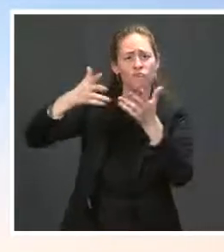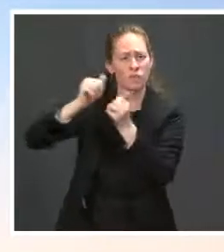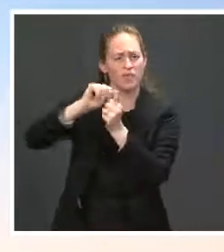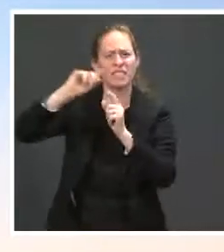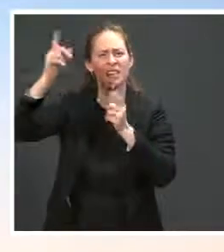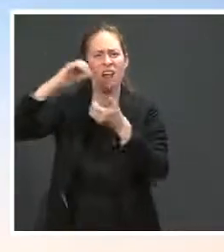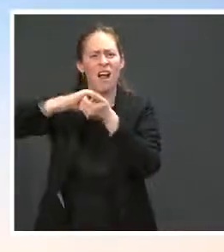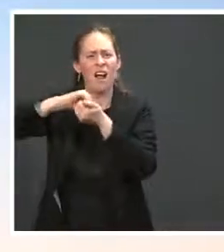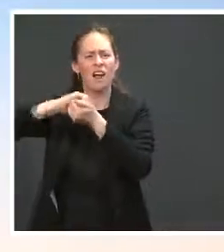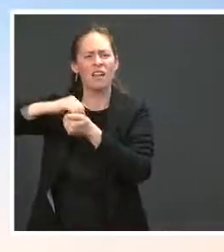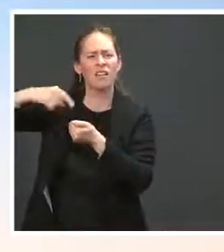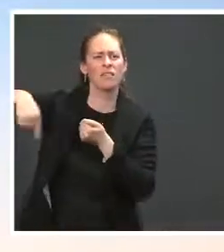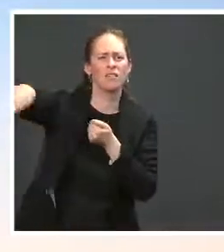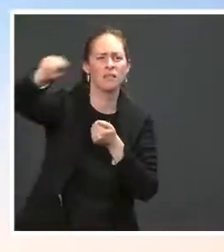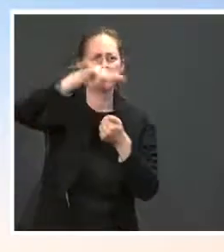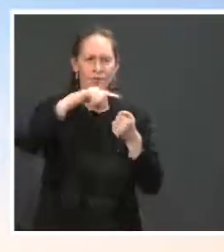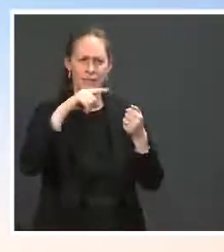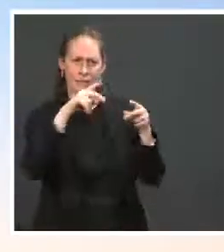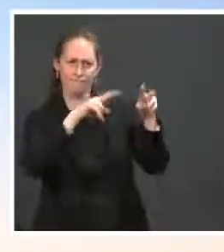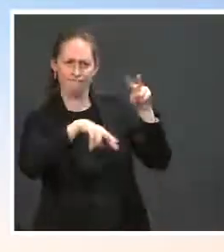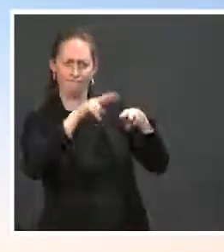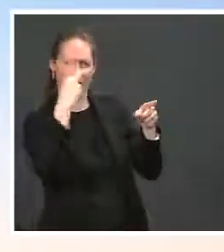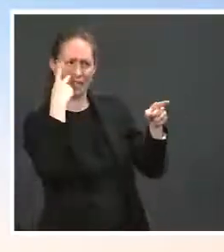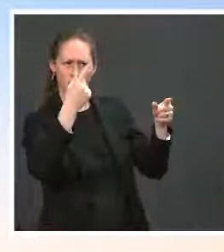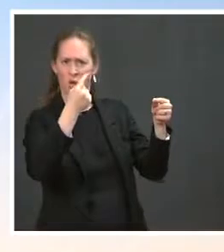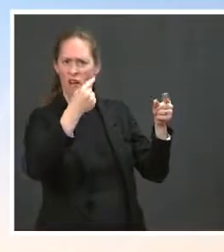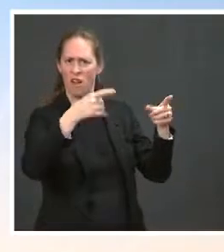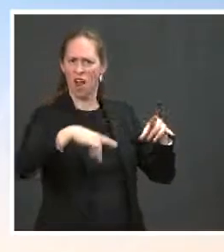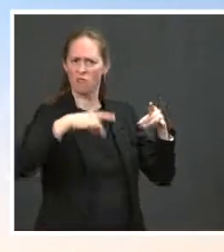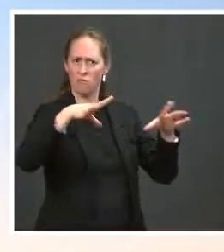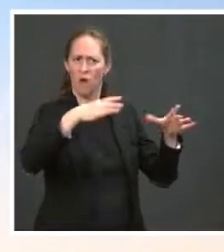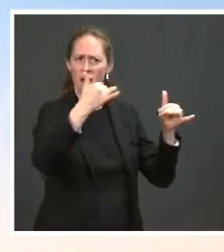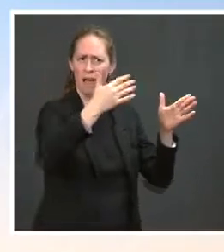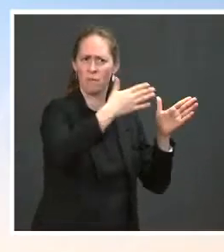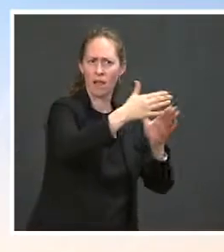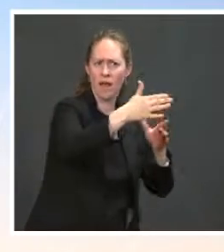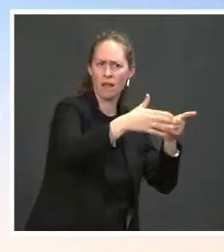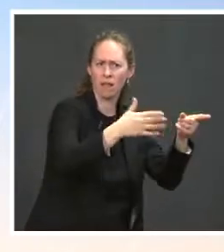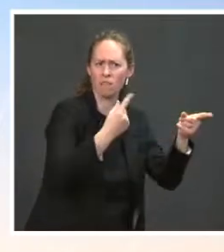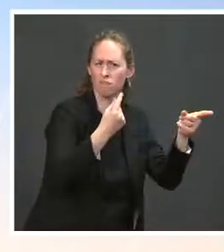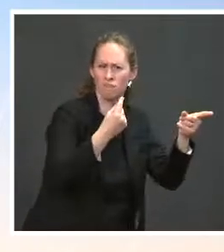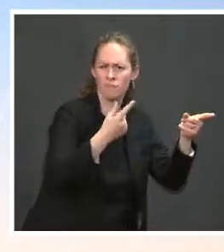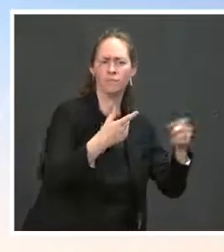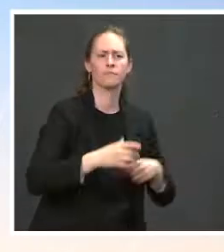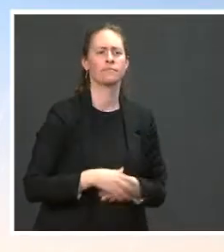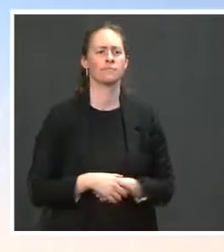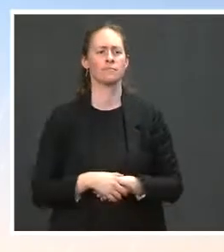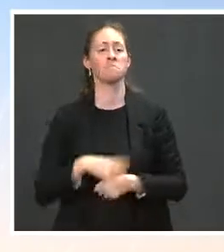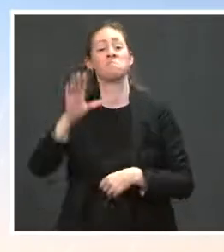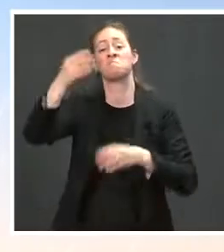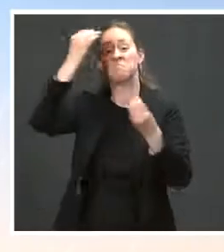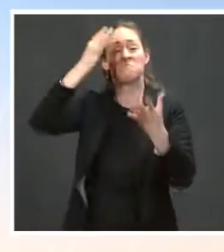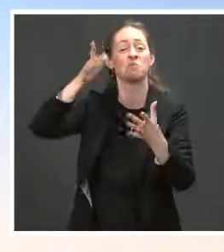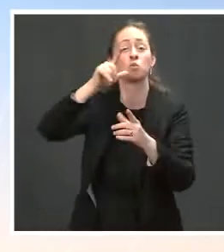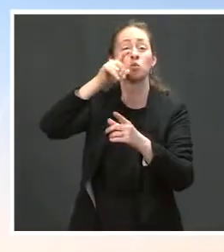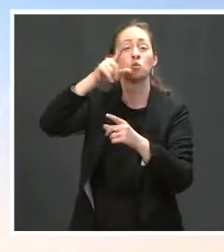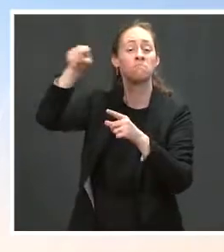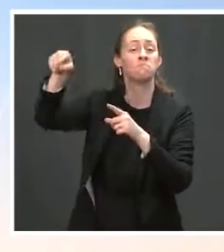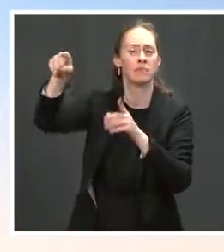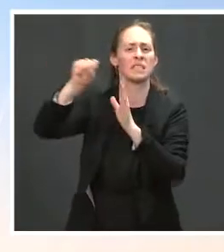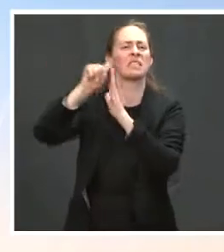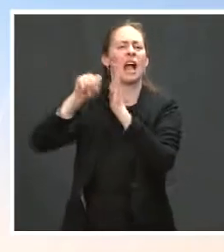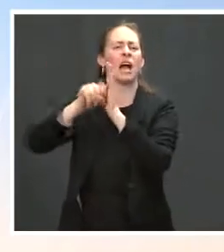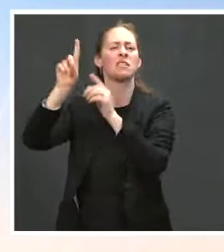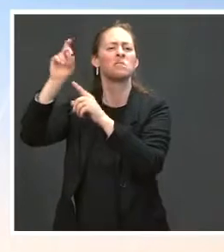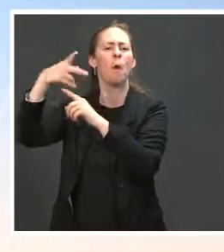that? I think the State Department would be the most likely entity within government to give any readout of conversations with the